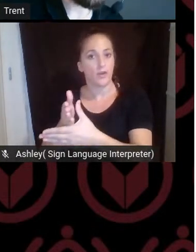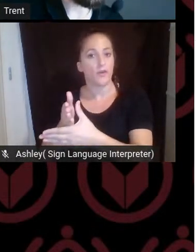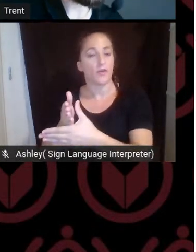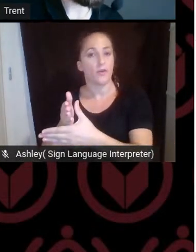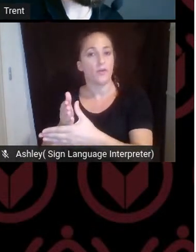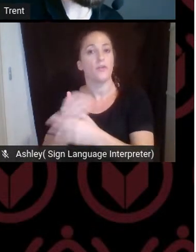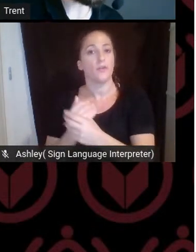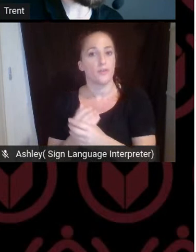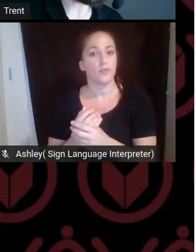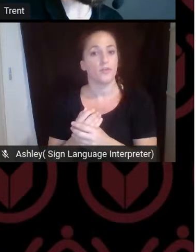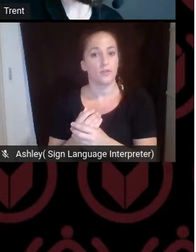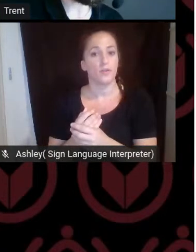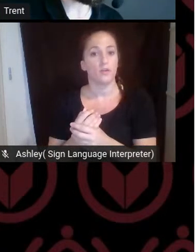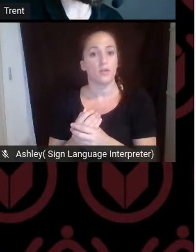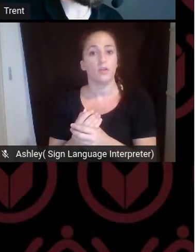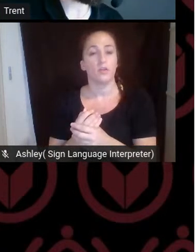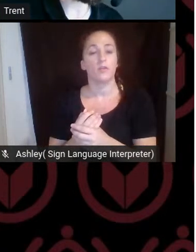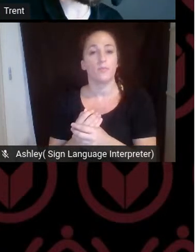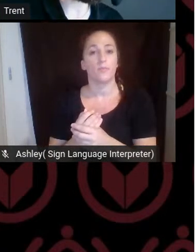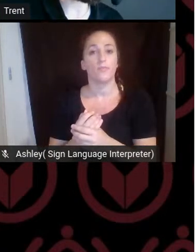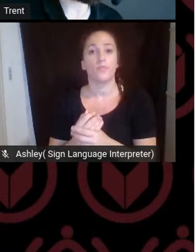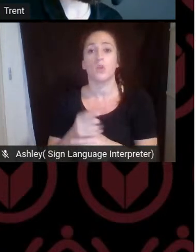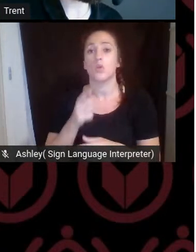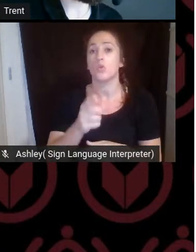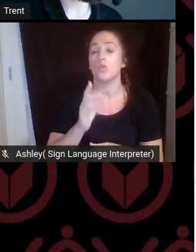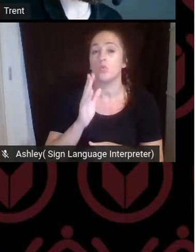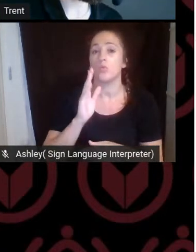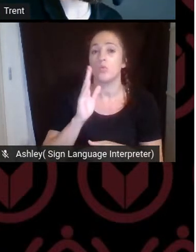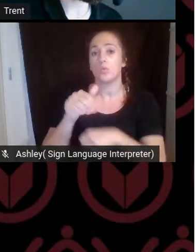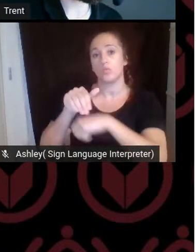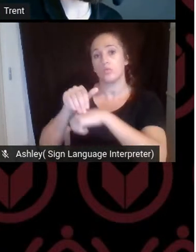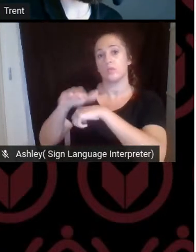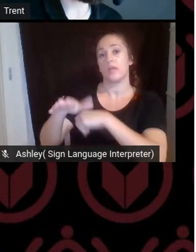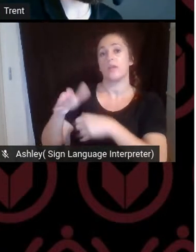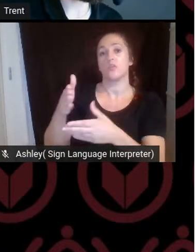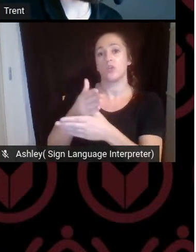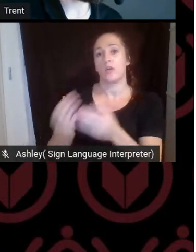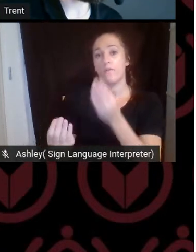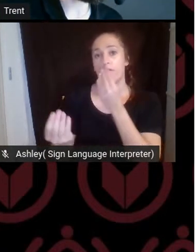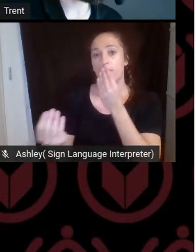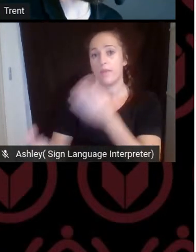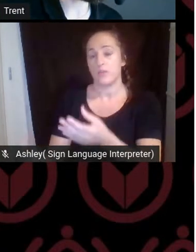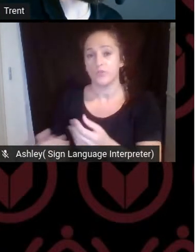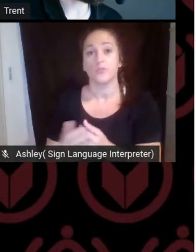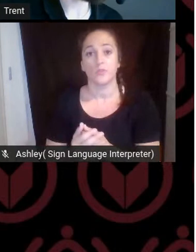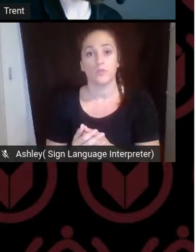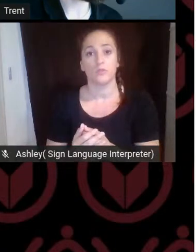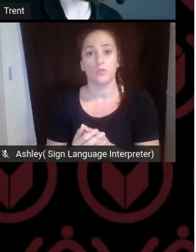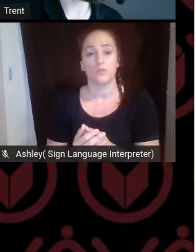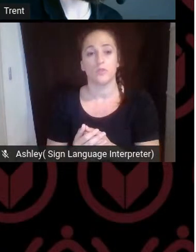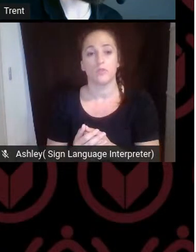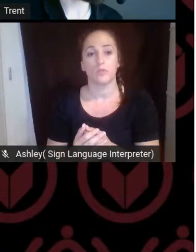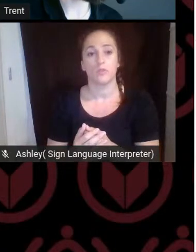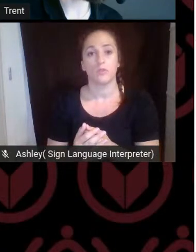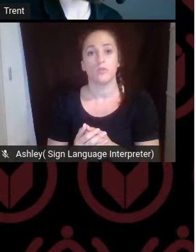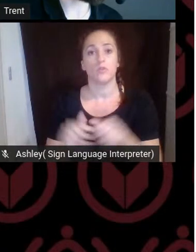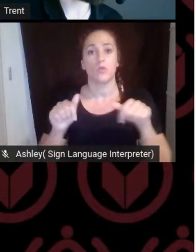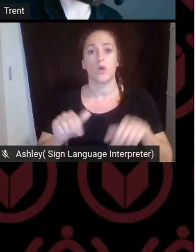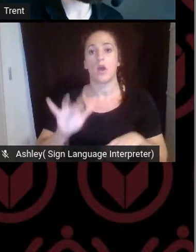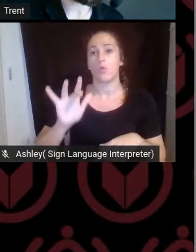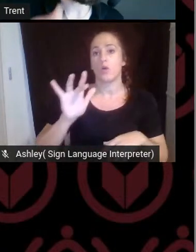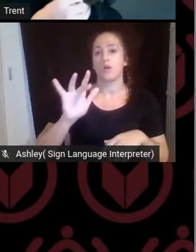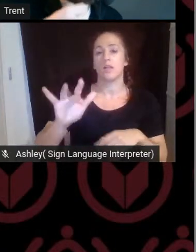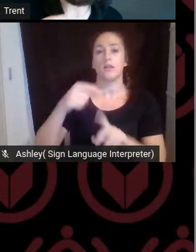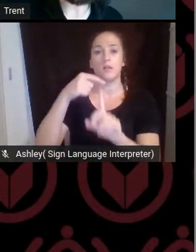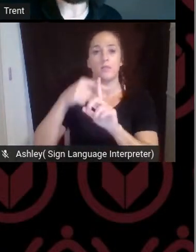can share. In both cases, you're going to have to set sharing permissions. So let me go into this. I'm just going to click that plus